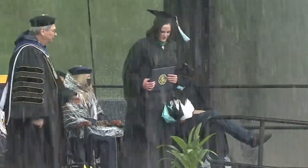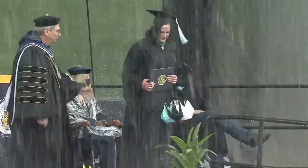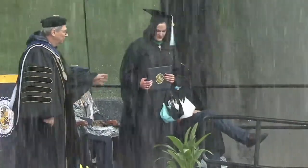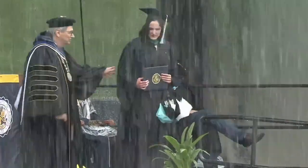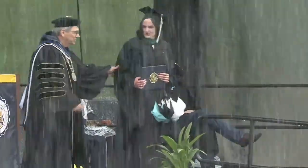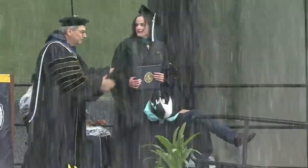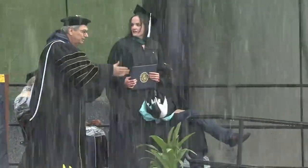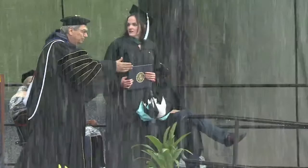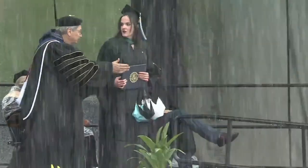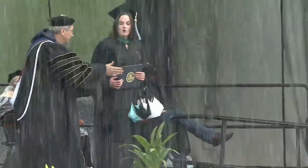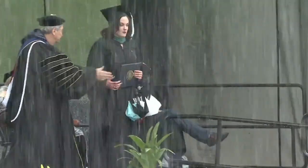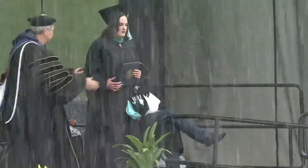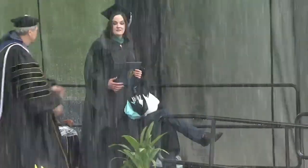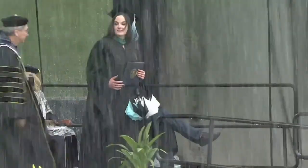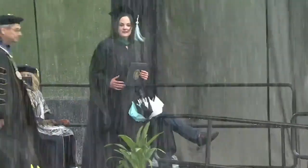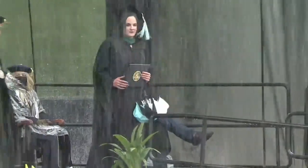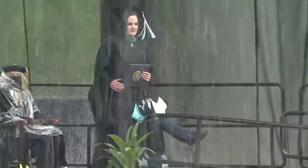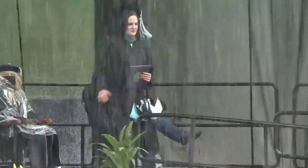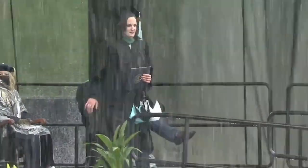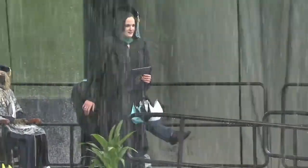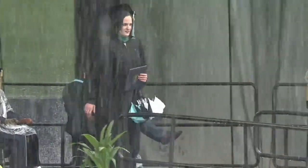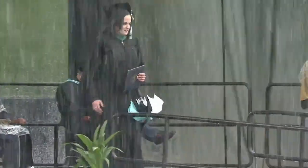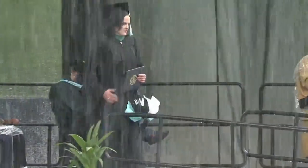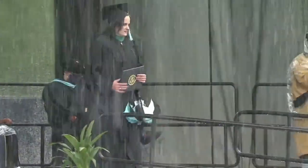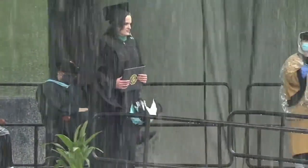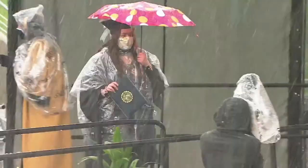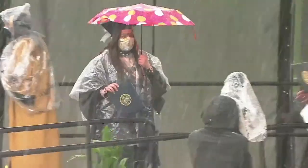Kayla Freedy.